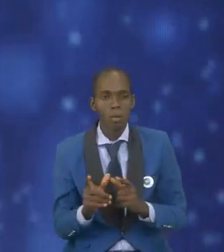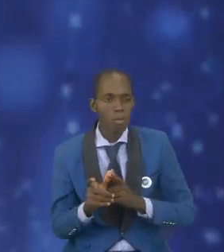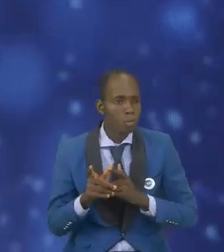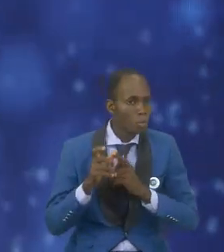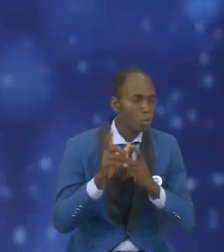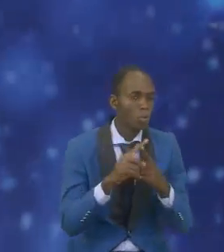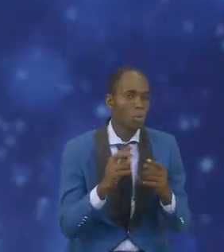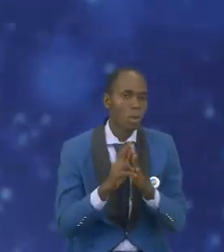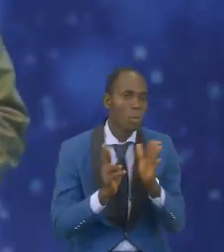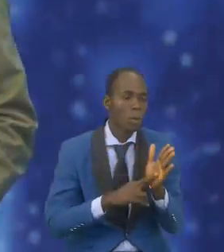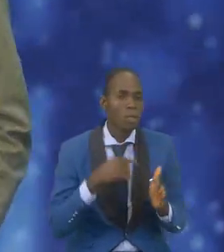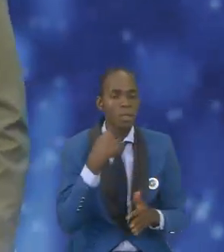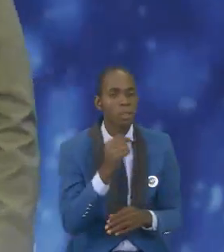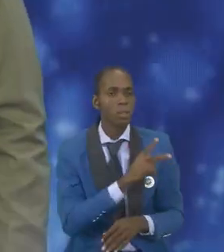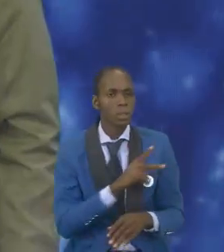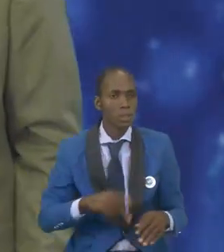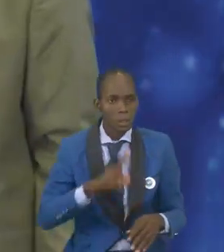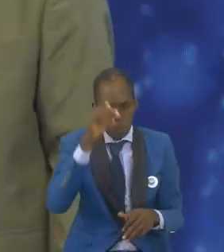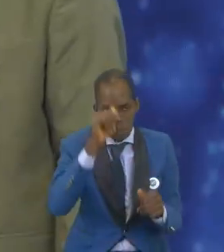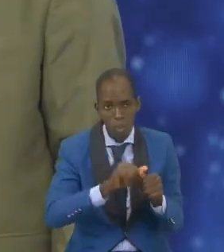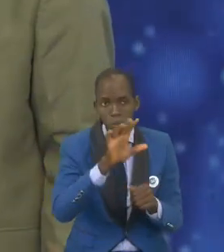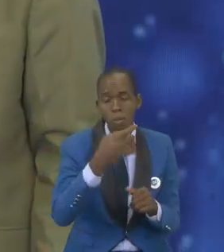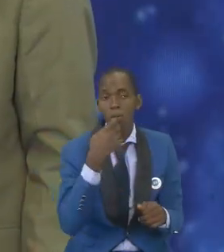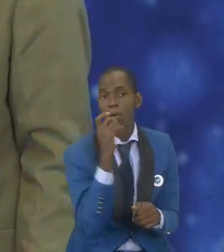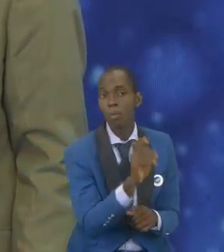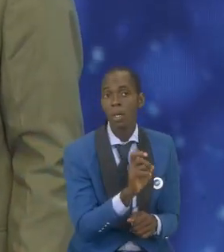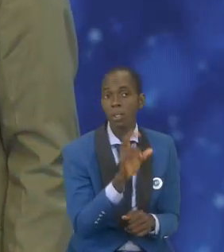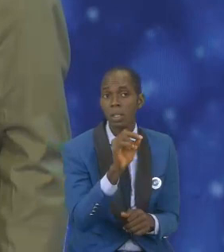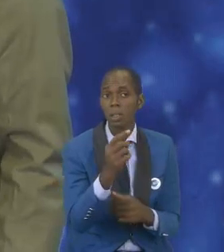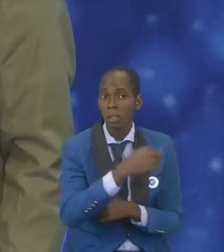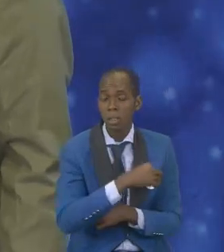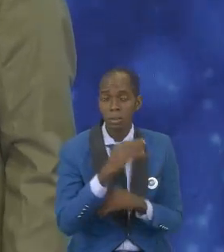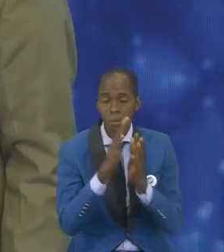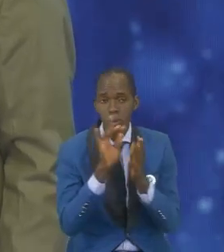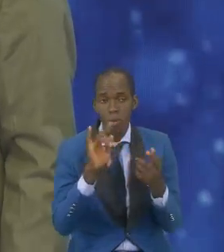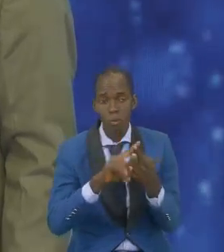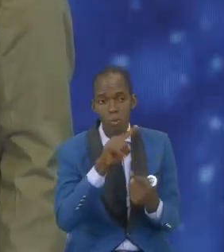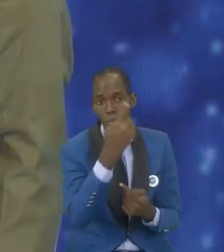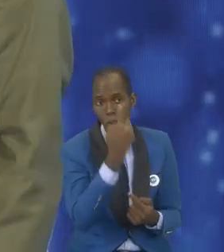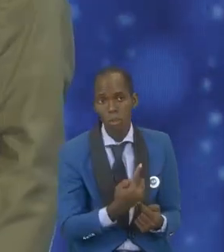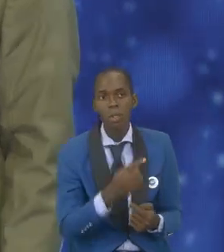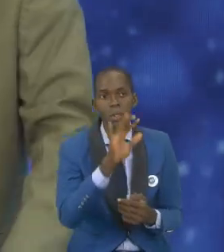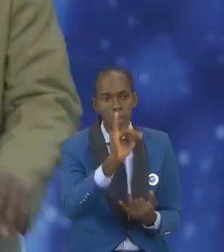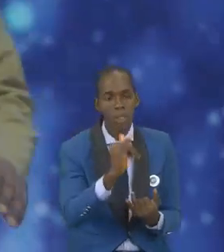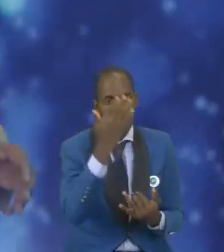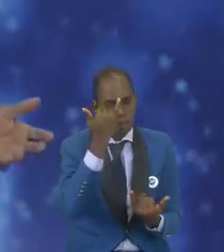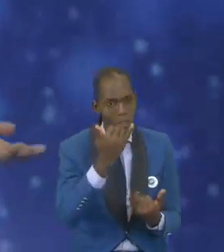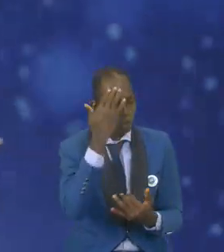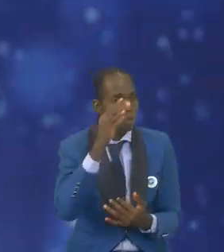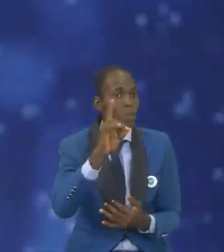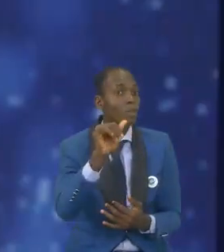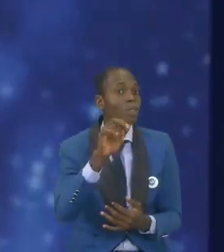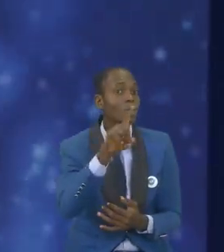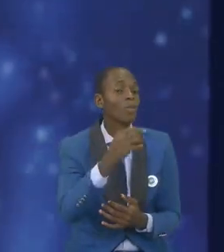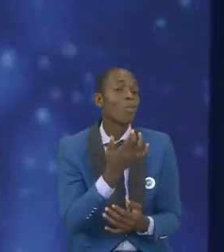yes. Daniel, the one you want to exalt, the one you want to put as number one, the